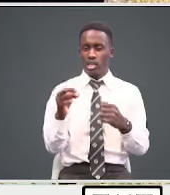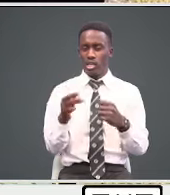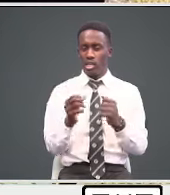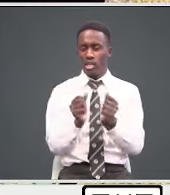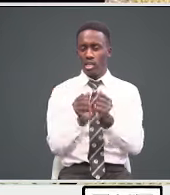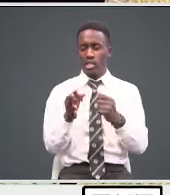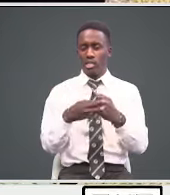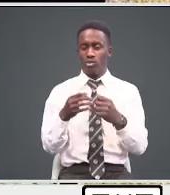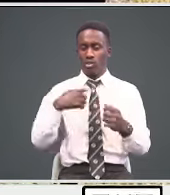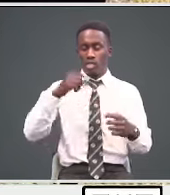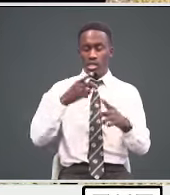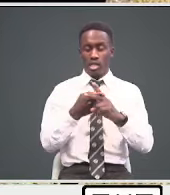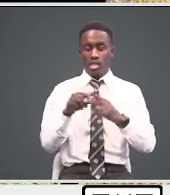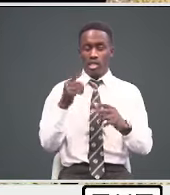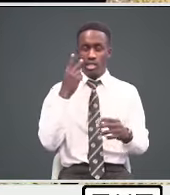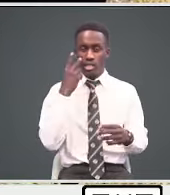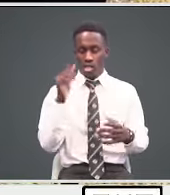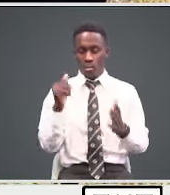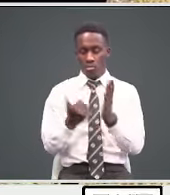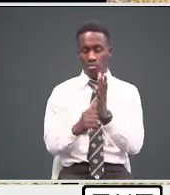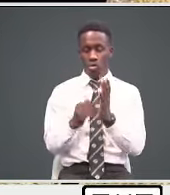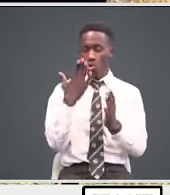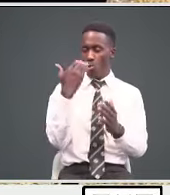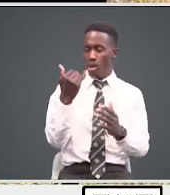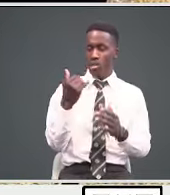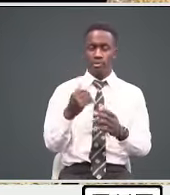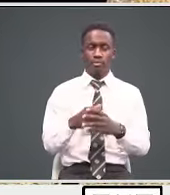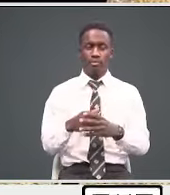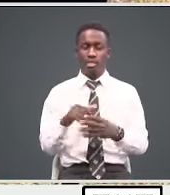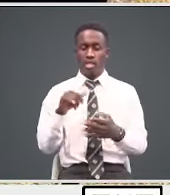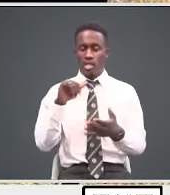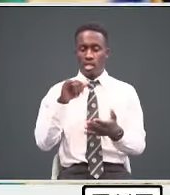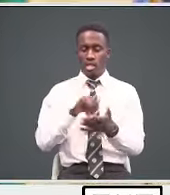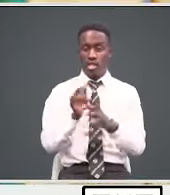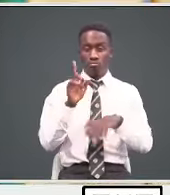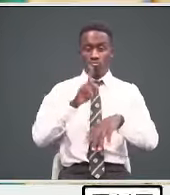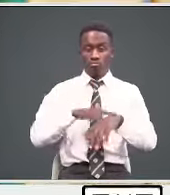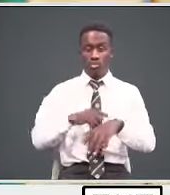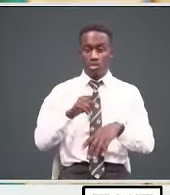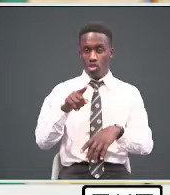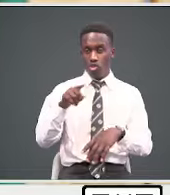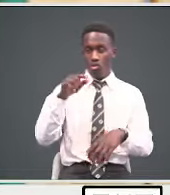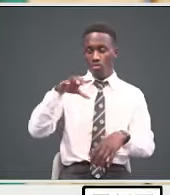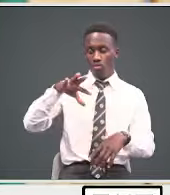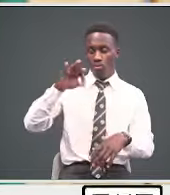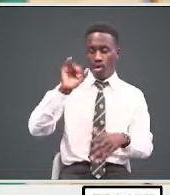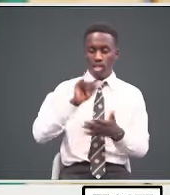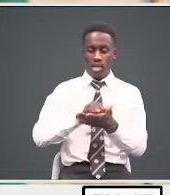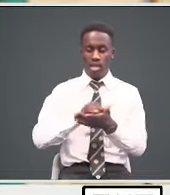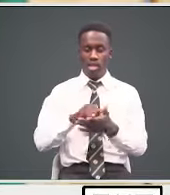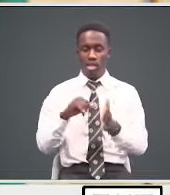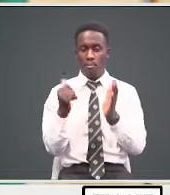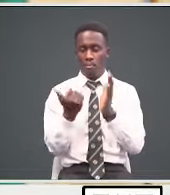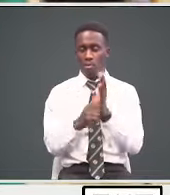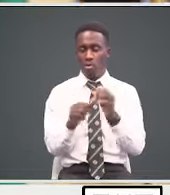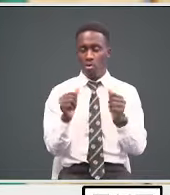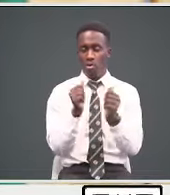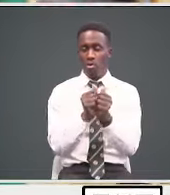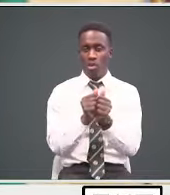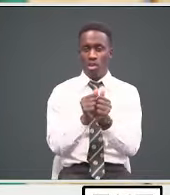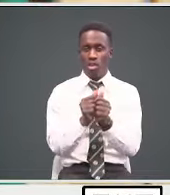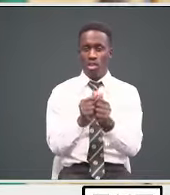Sacco because I found out that at that point, you find that there was a problem with the cash